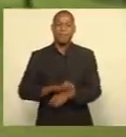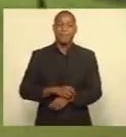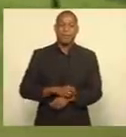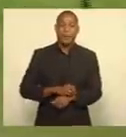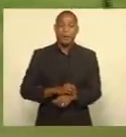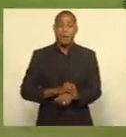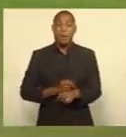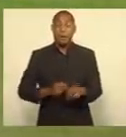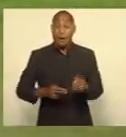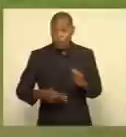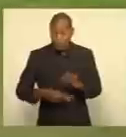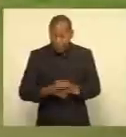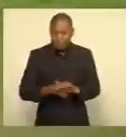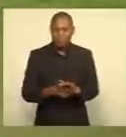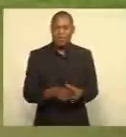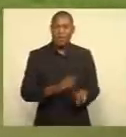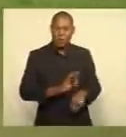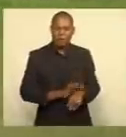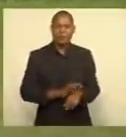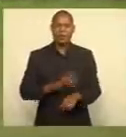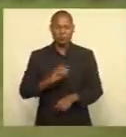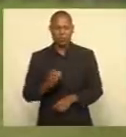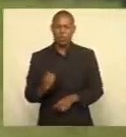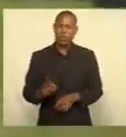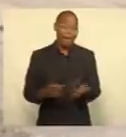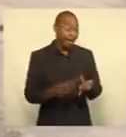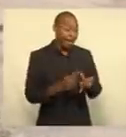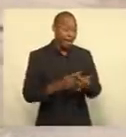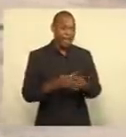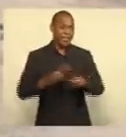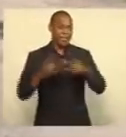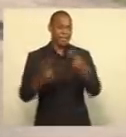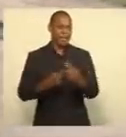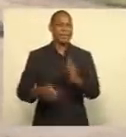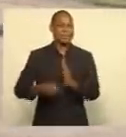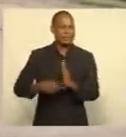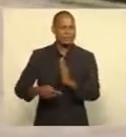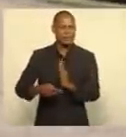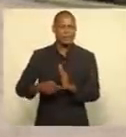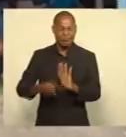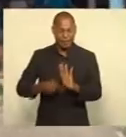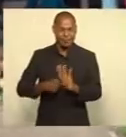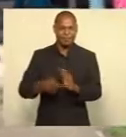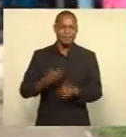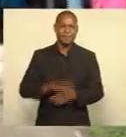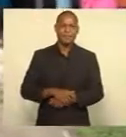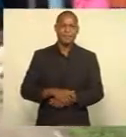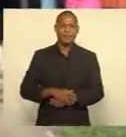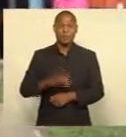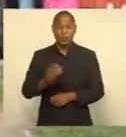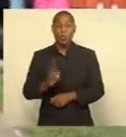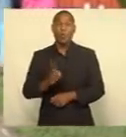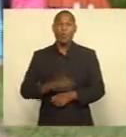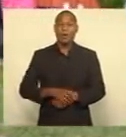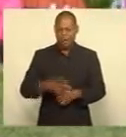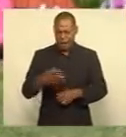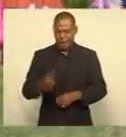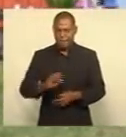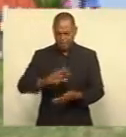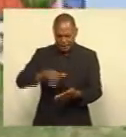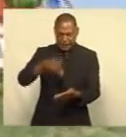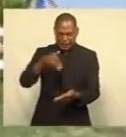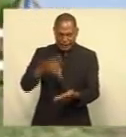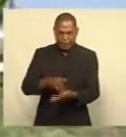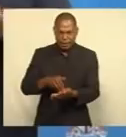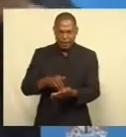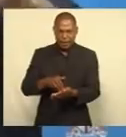Her family members have all tested negative for the virus so far. Dr. Fong says they activated a screening zone in the settlement. The